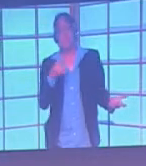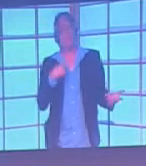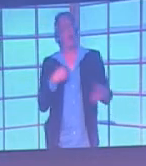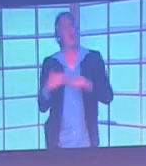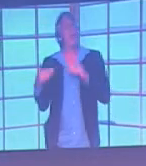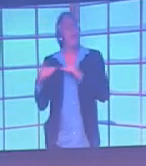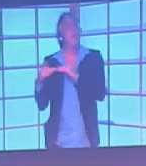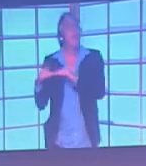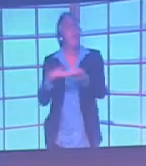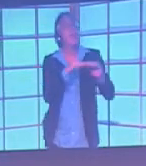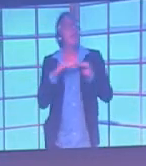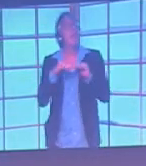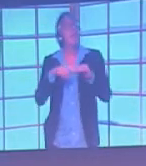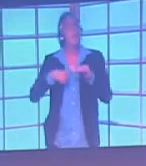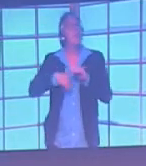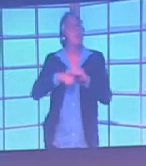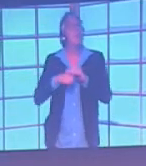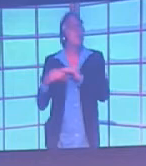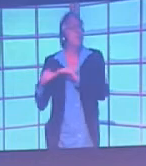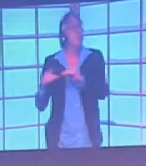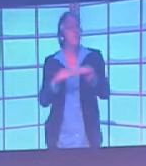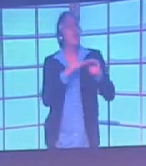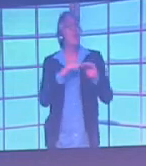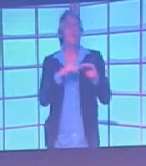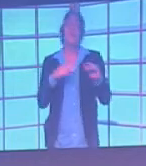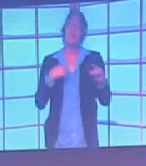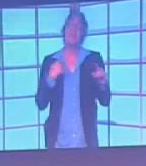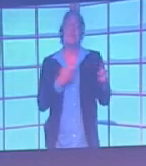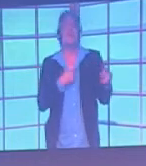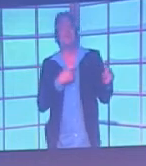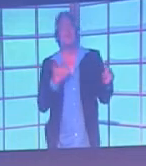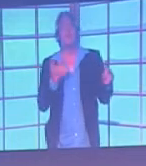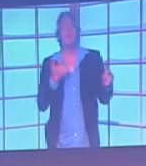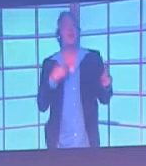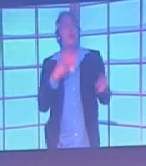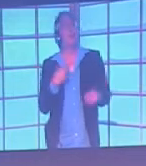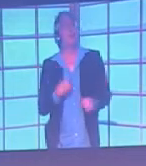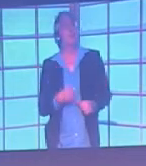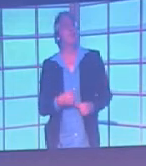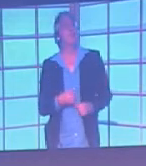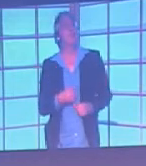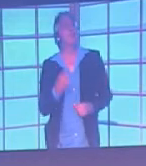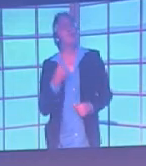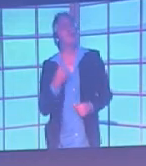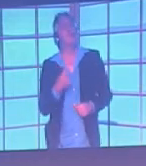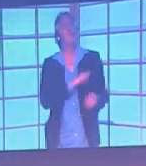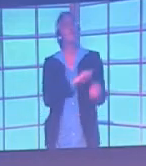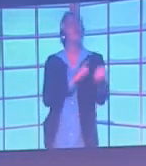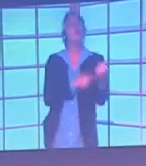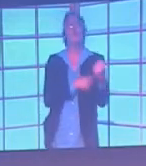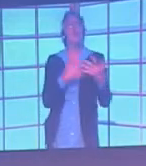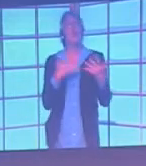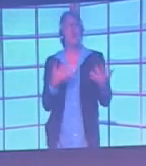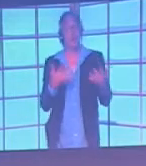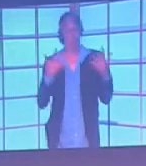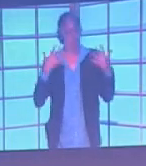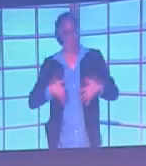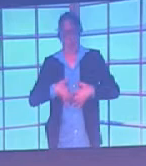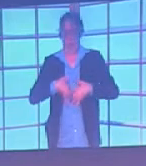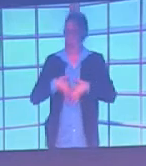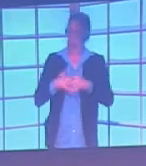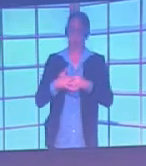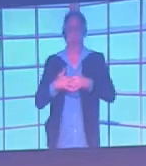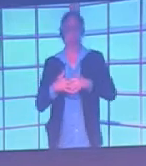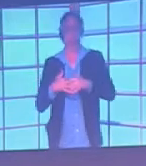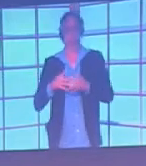we almost are a bit schizophrenic, if you like, in that day to day, we provide a service. We now have professionals on